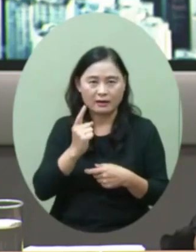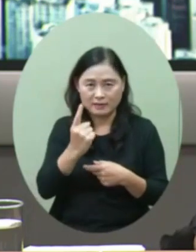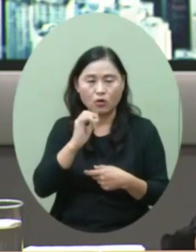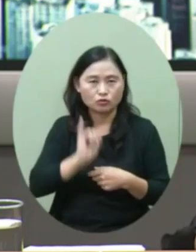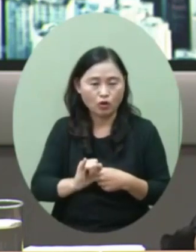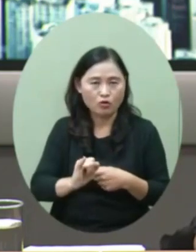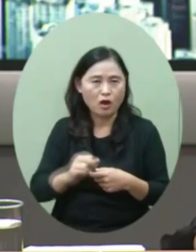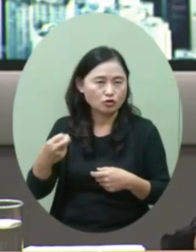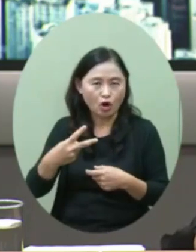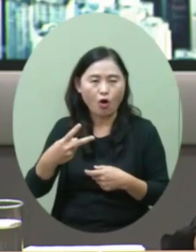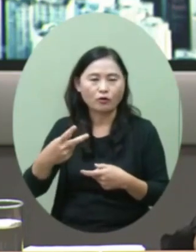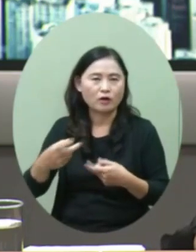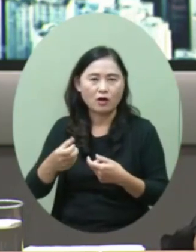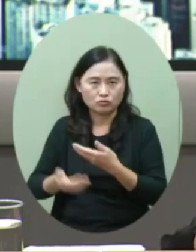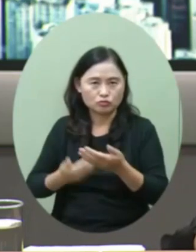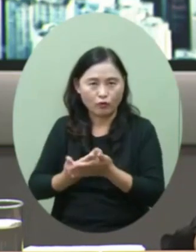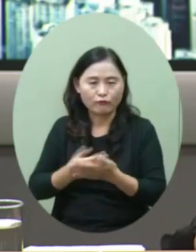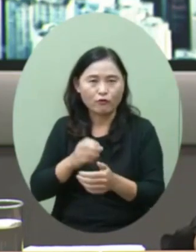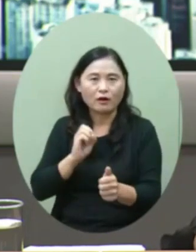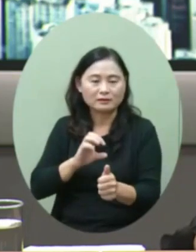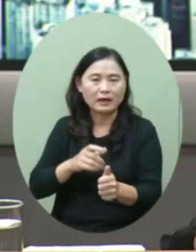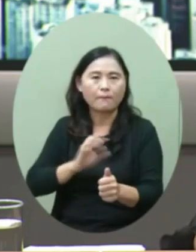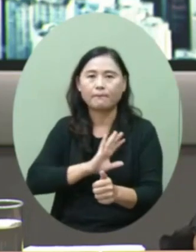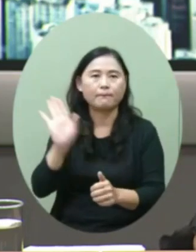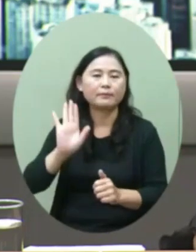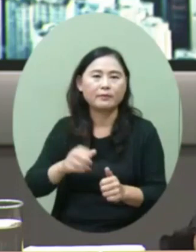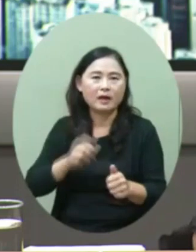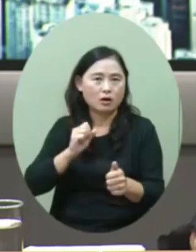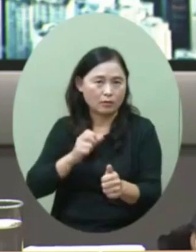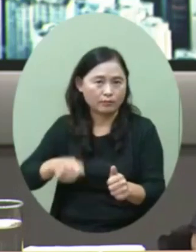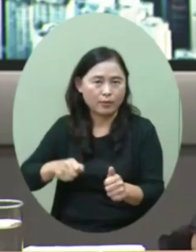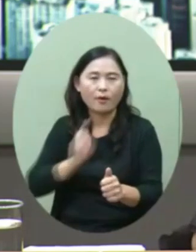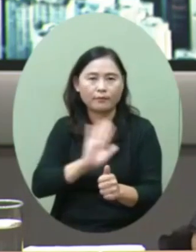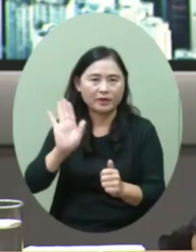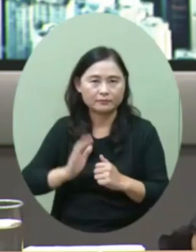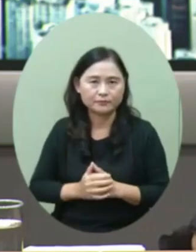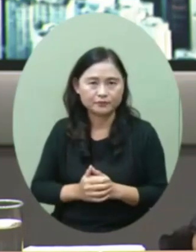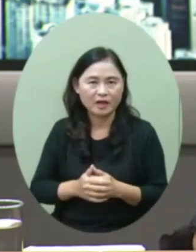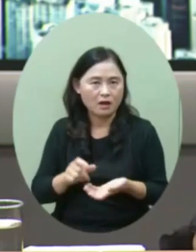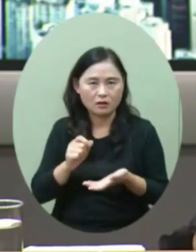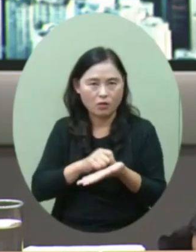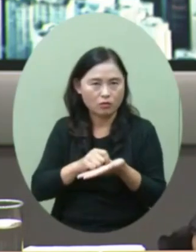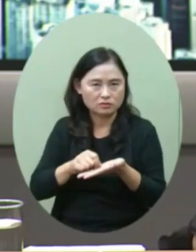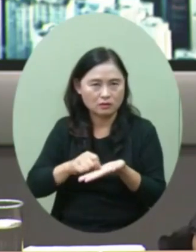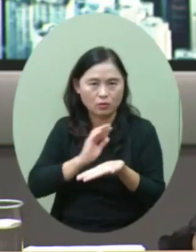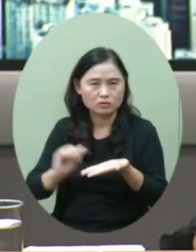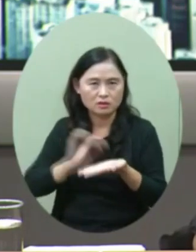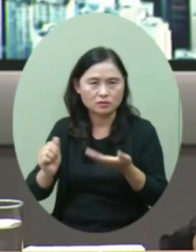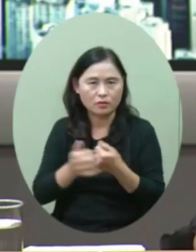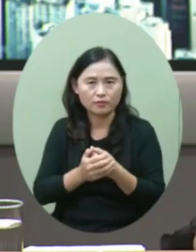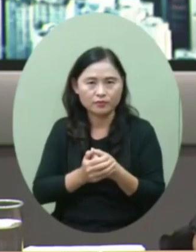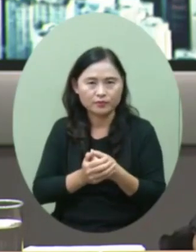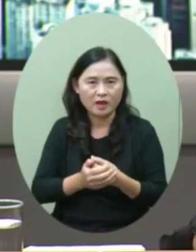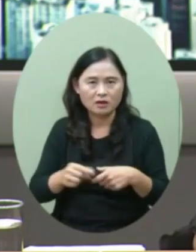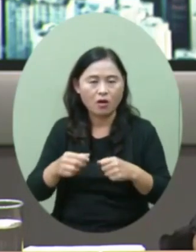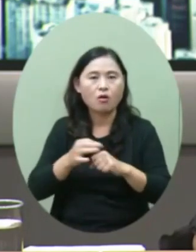represented, and there should be no double jeopardy. And all these can be found in the general principles of the law. And these